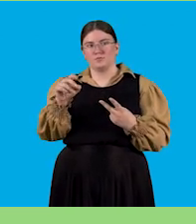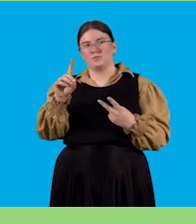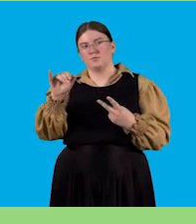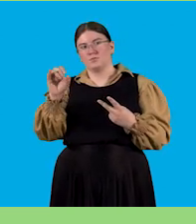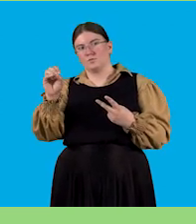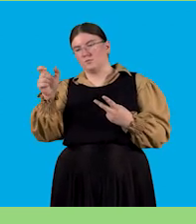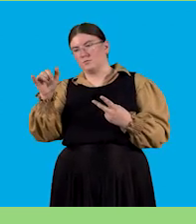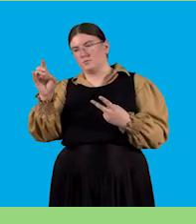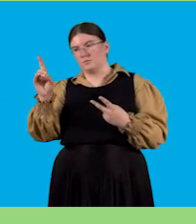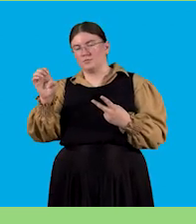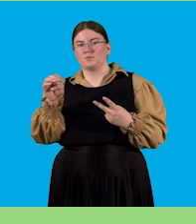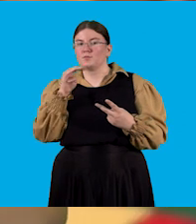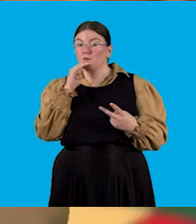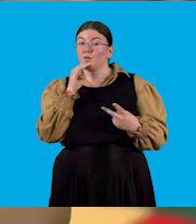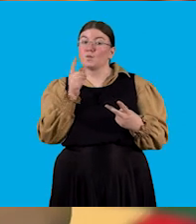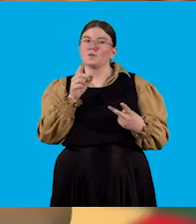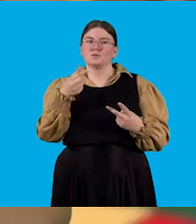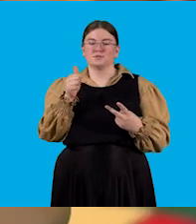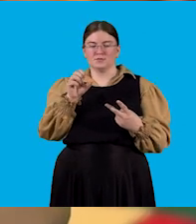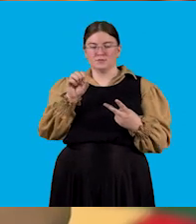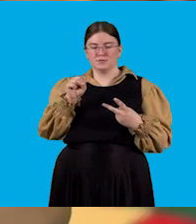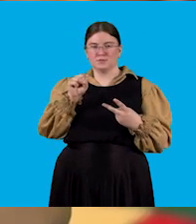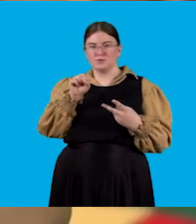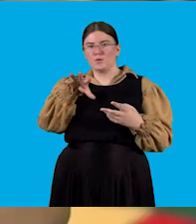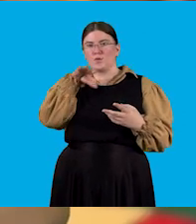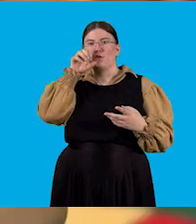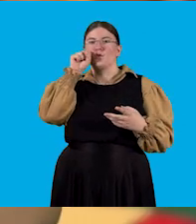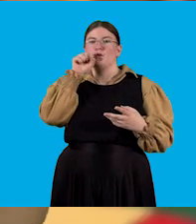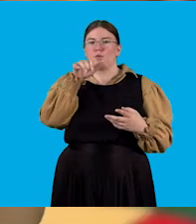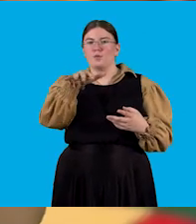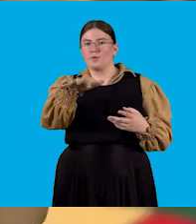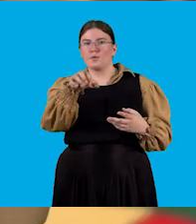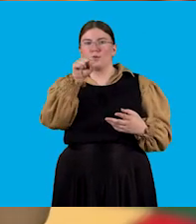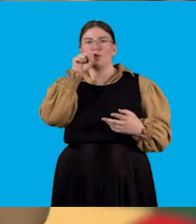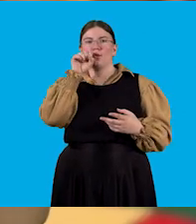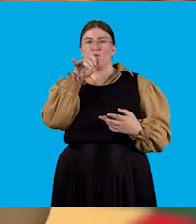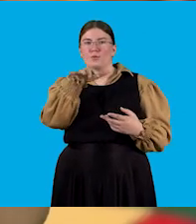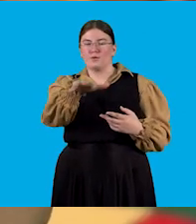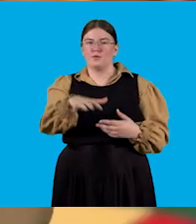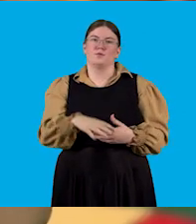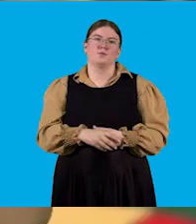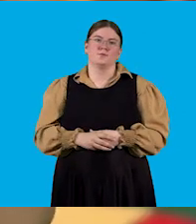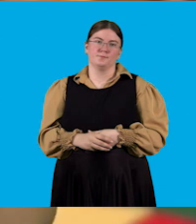word suggests, it is an exchange of gases.